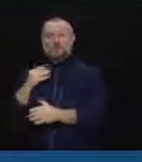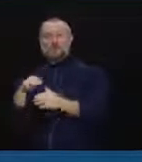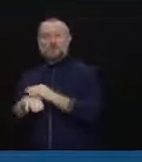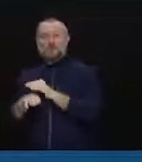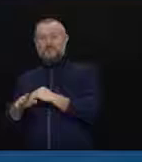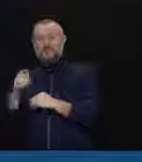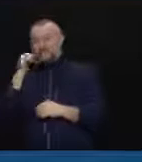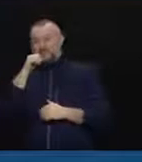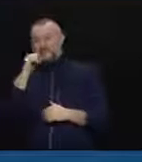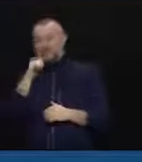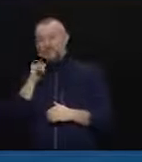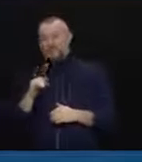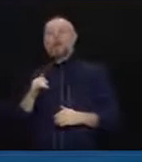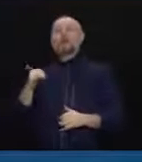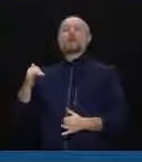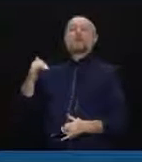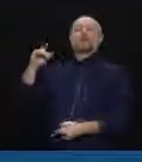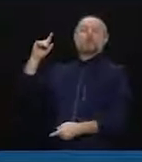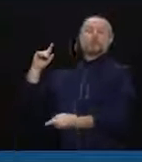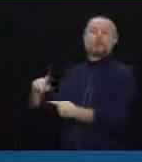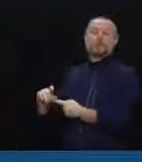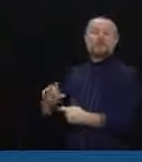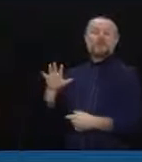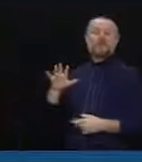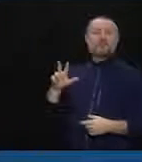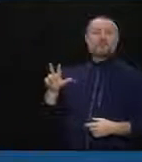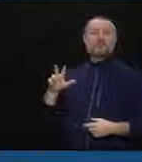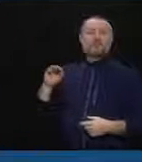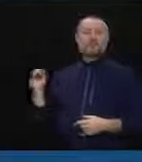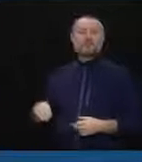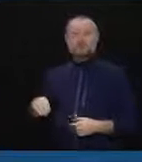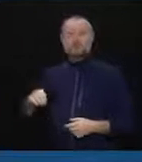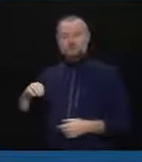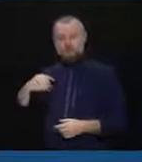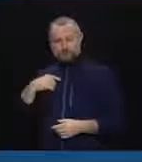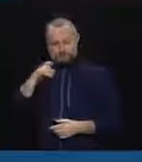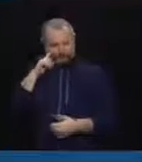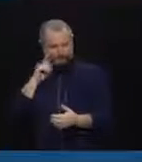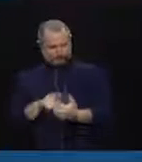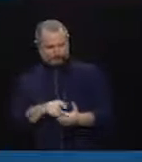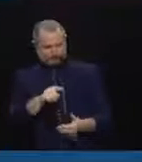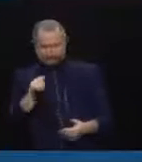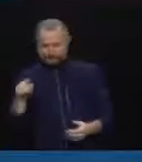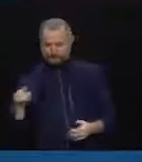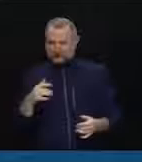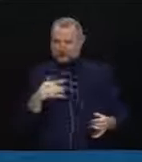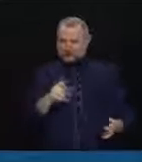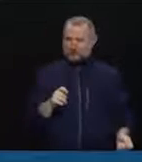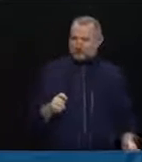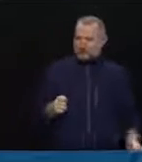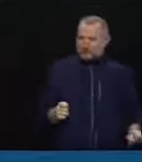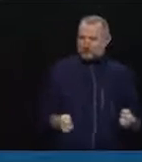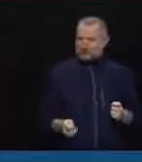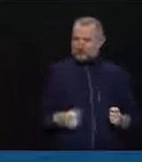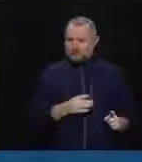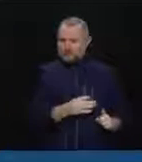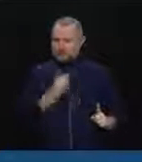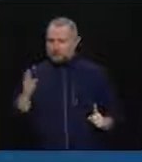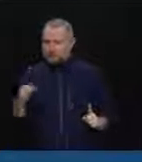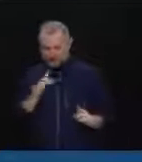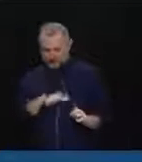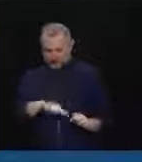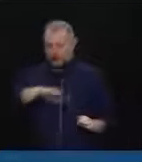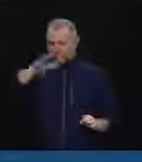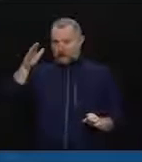down 53%. But also you'll see that there's been a change in that trajectory. Now more than half